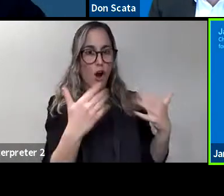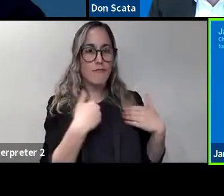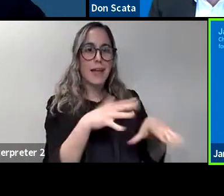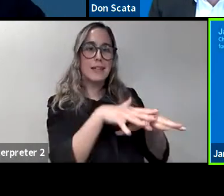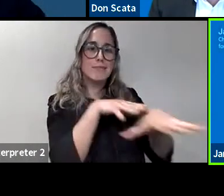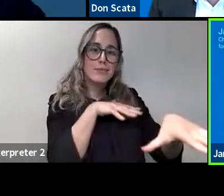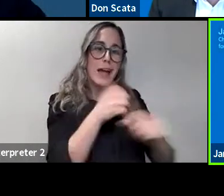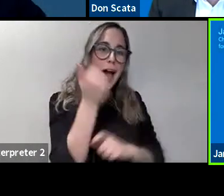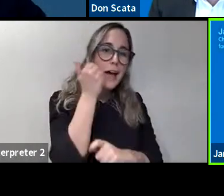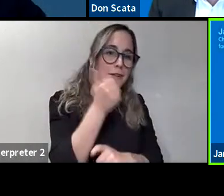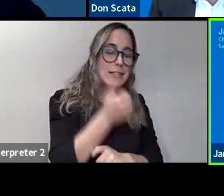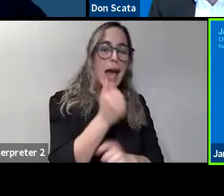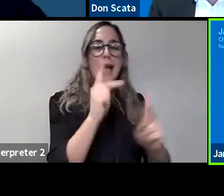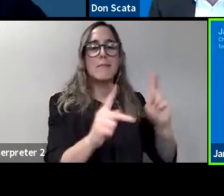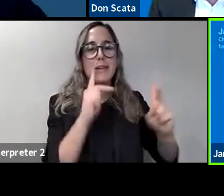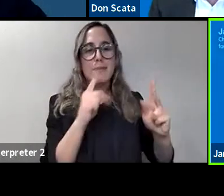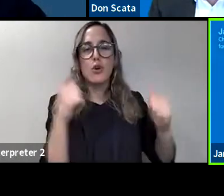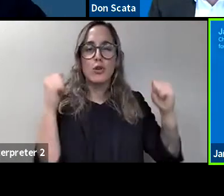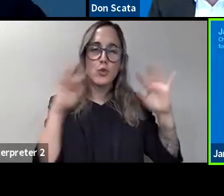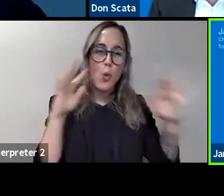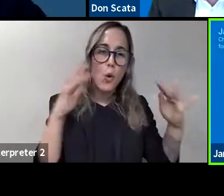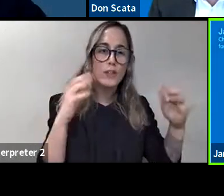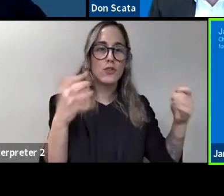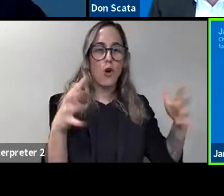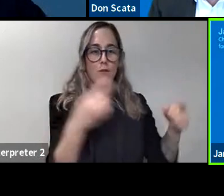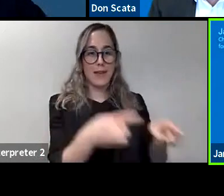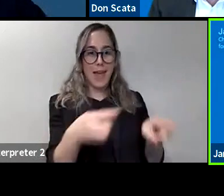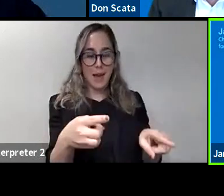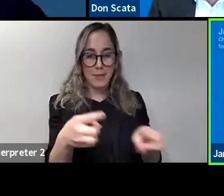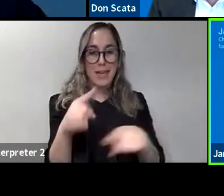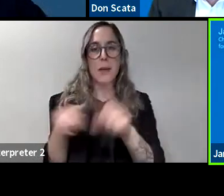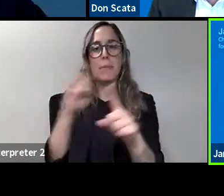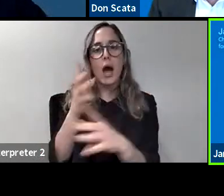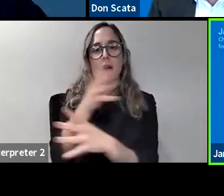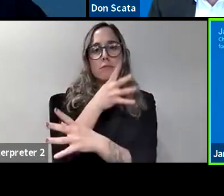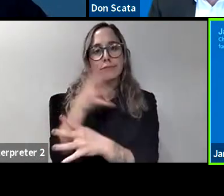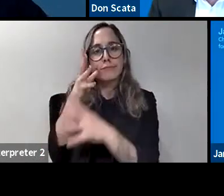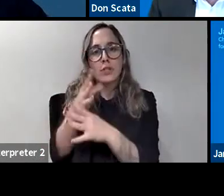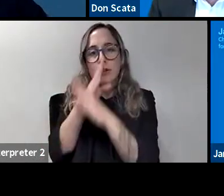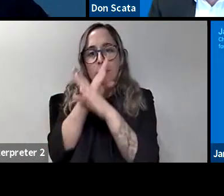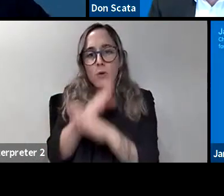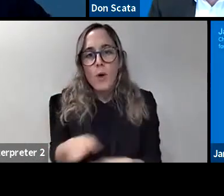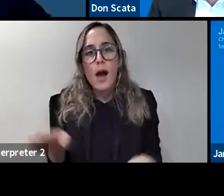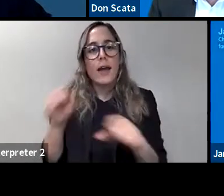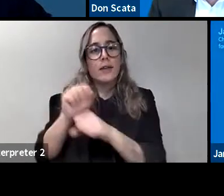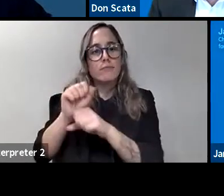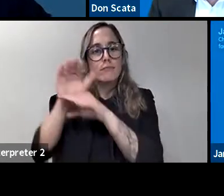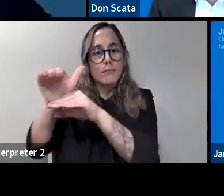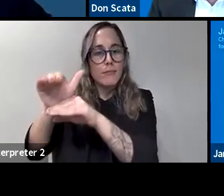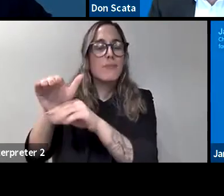is little ambient noise. Nope, this is his question. I'm just repeating it. Joe, over to you.